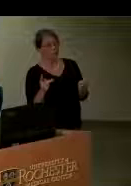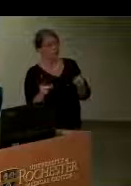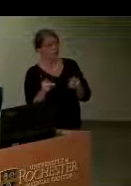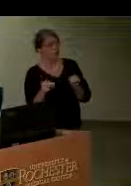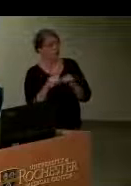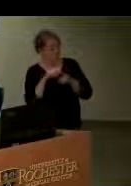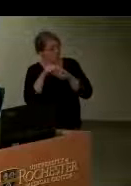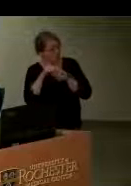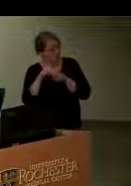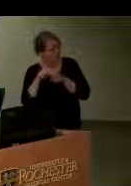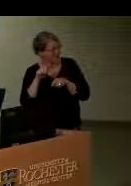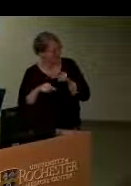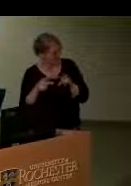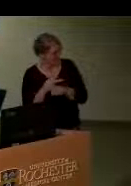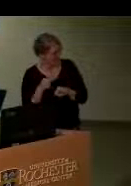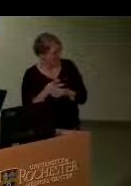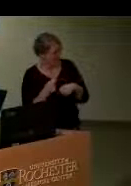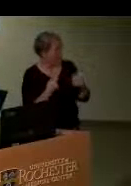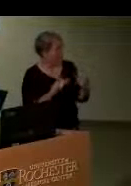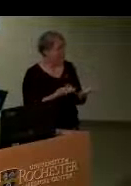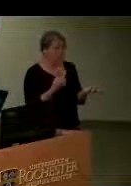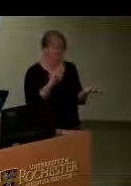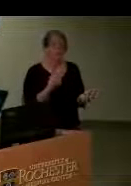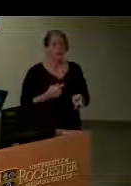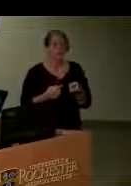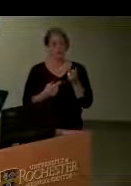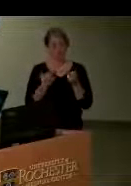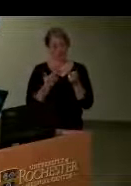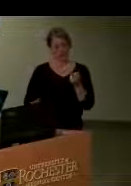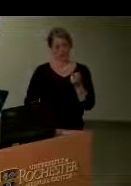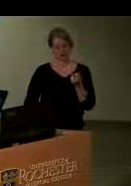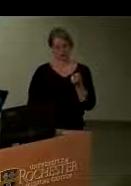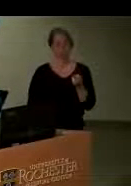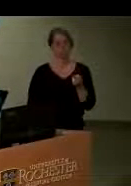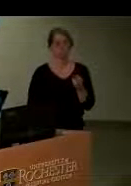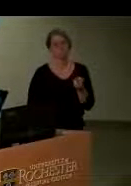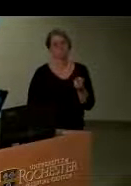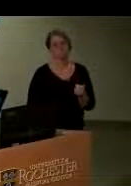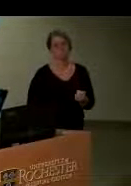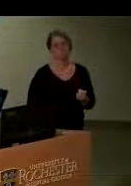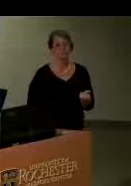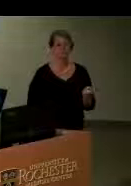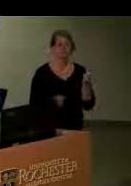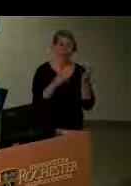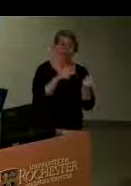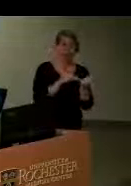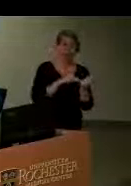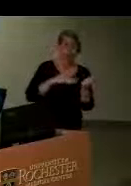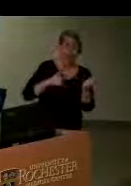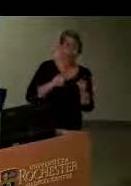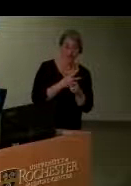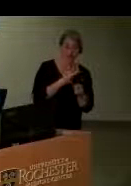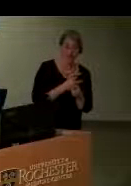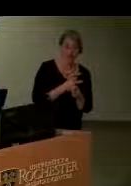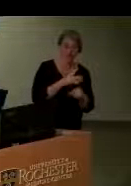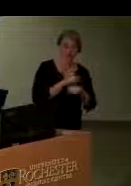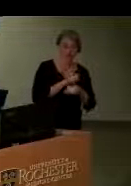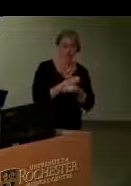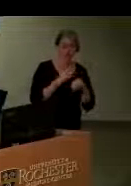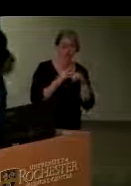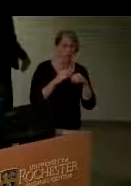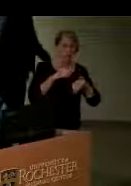more specialized can't? He says two things. When a lot of doctors haven't figured it out, you book a lot of extra